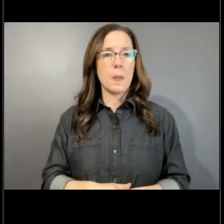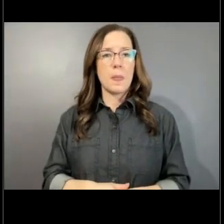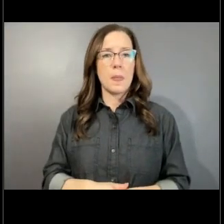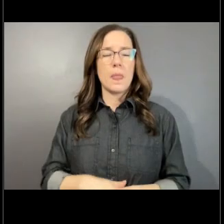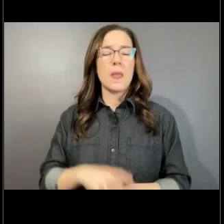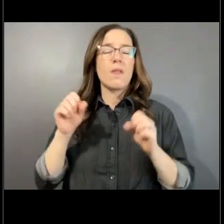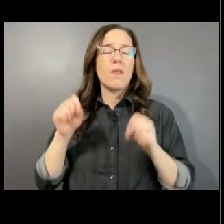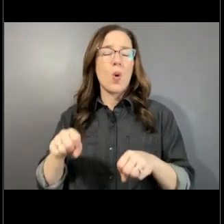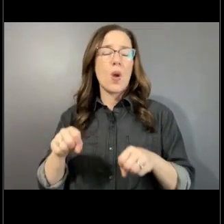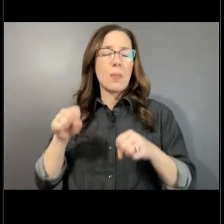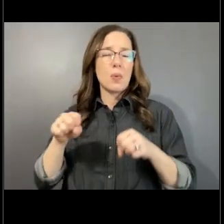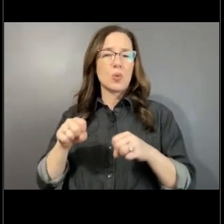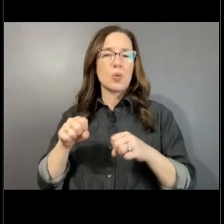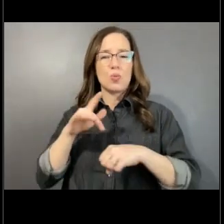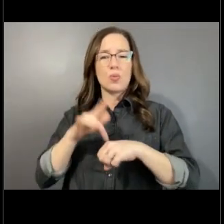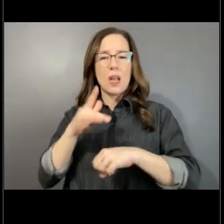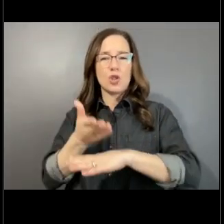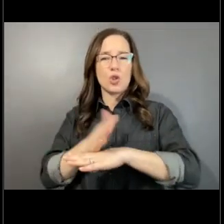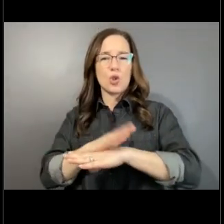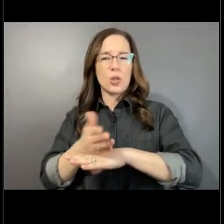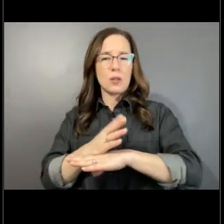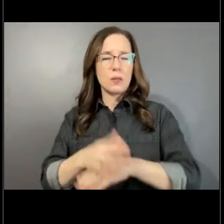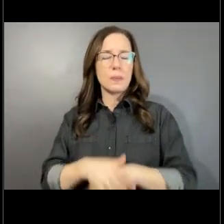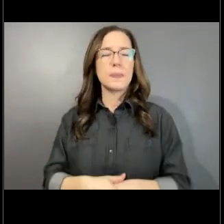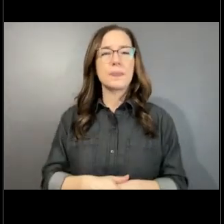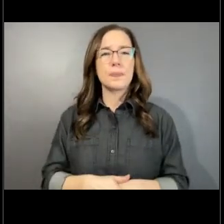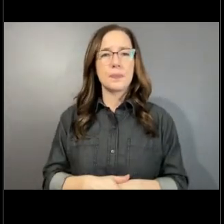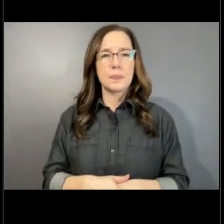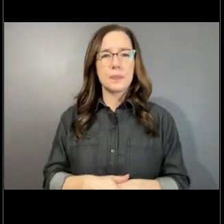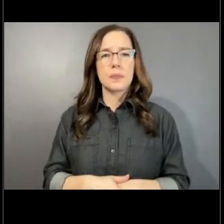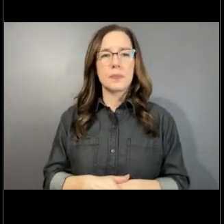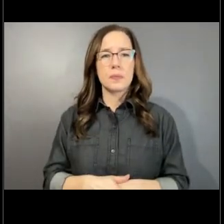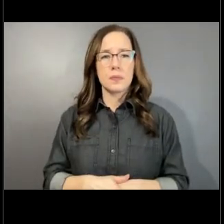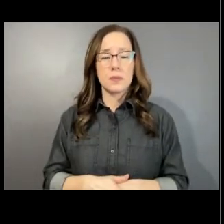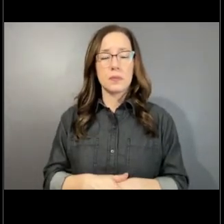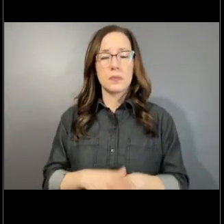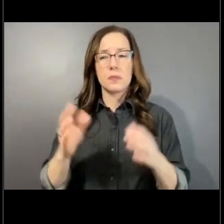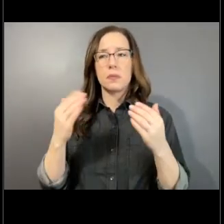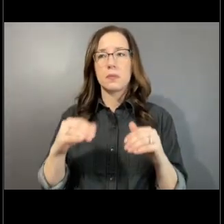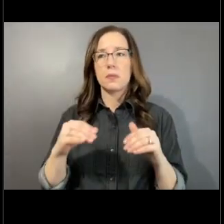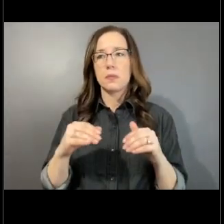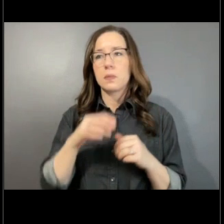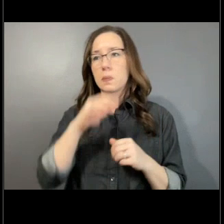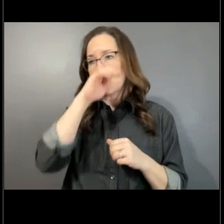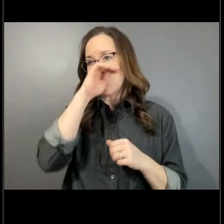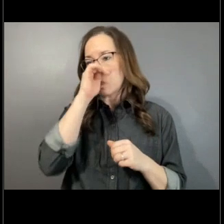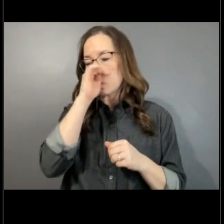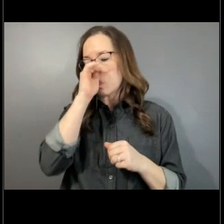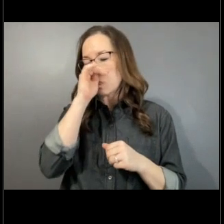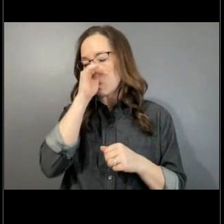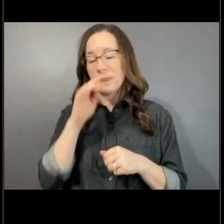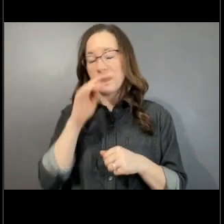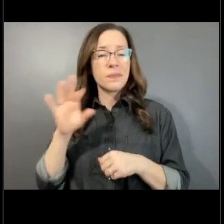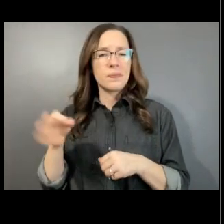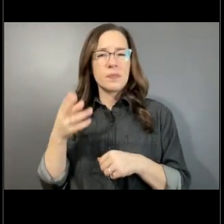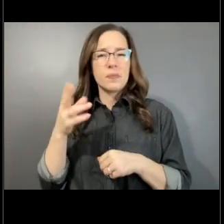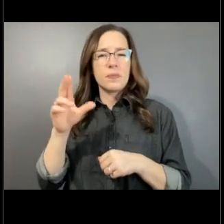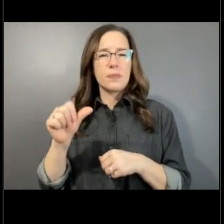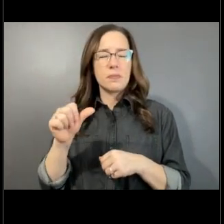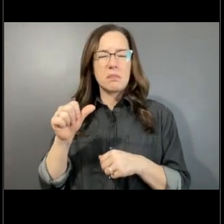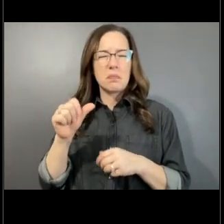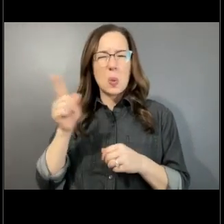Thank you. Our next question is, where does the FHA identify